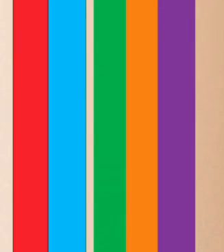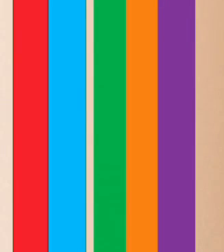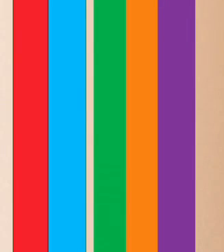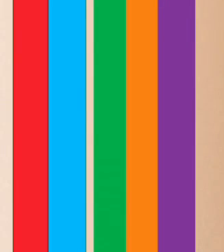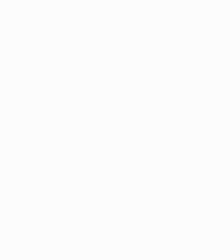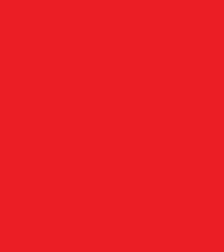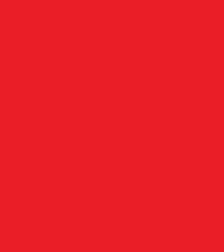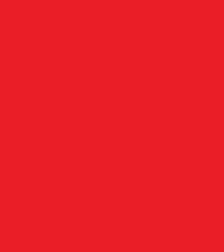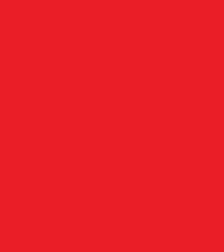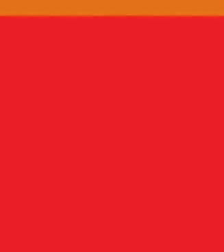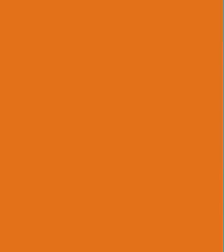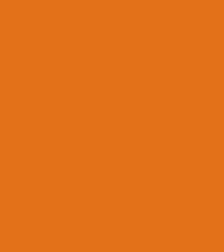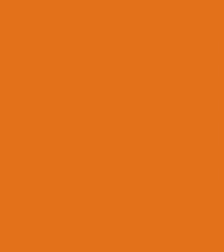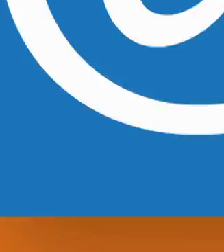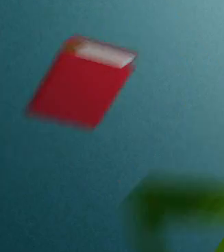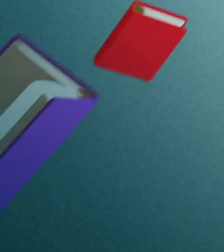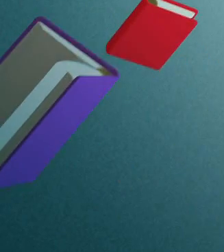begin?